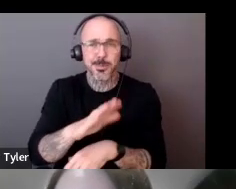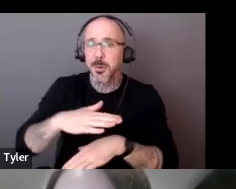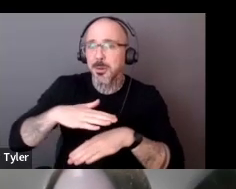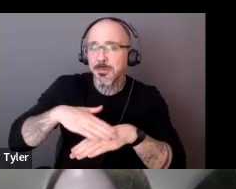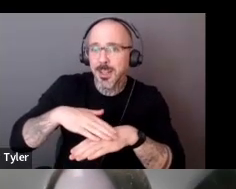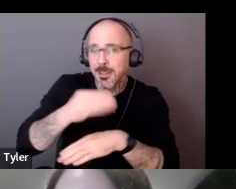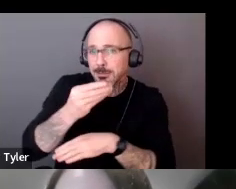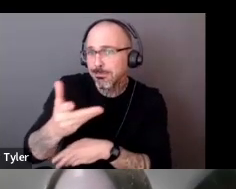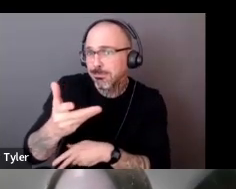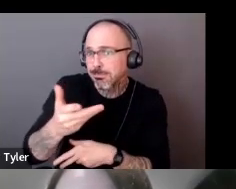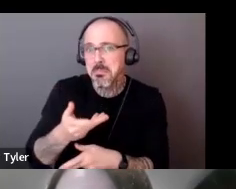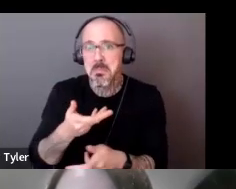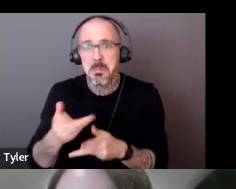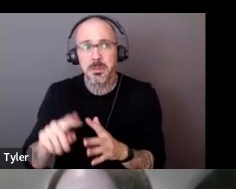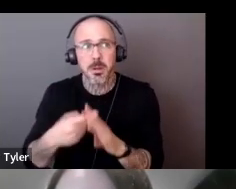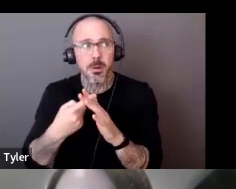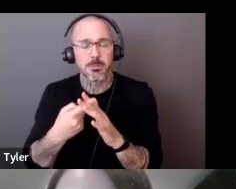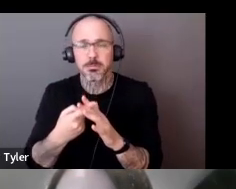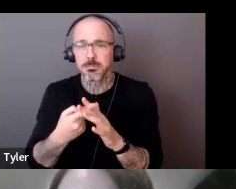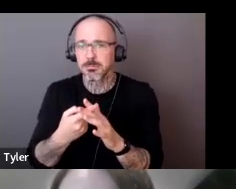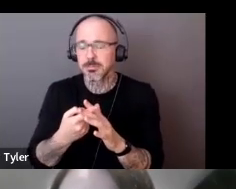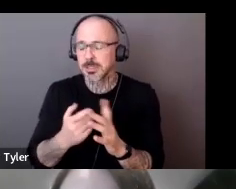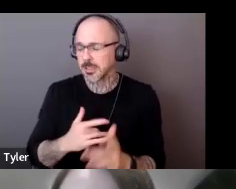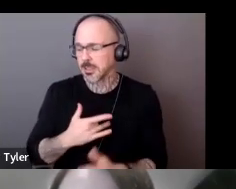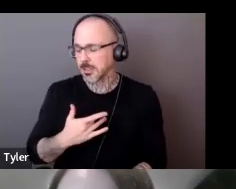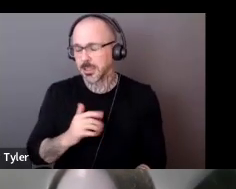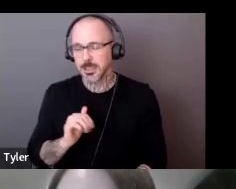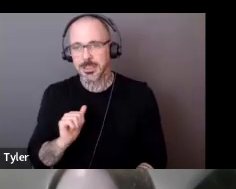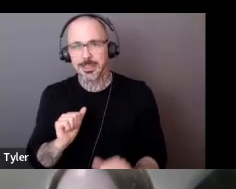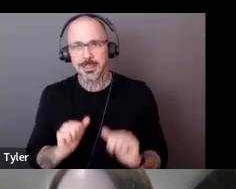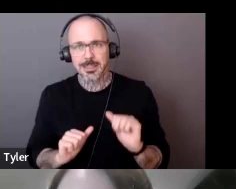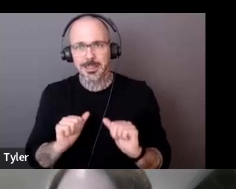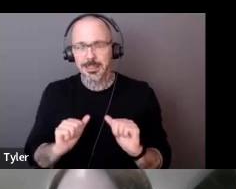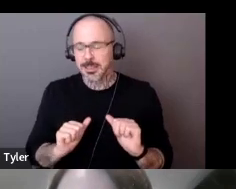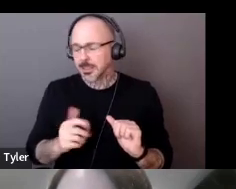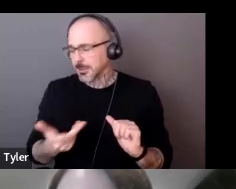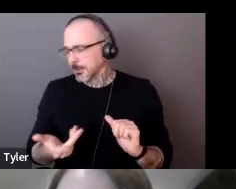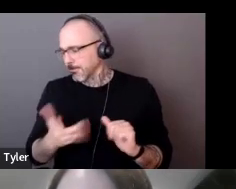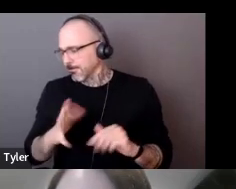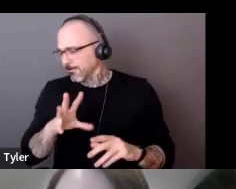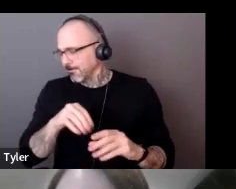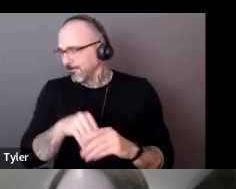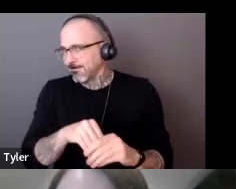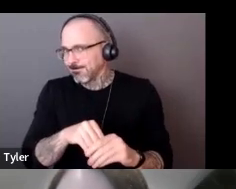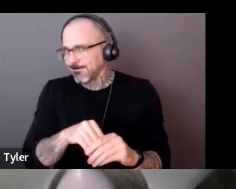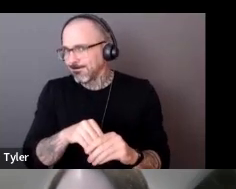someone's just starting and maybe they're afraid to be part of the advocacy movement?